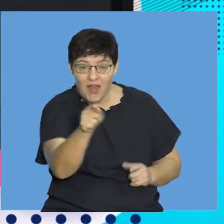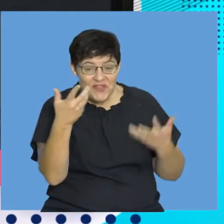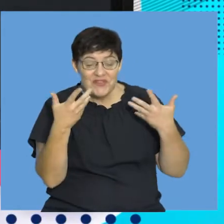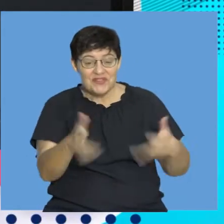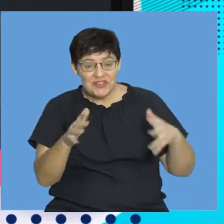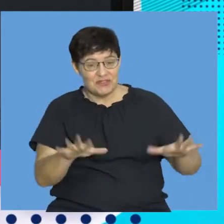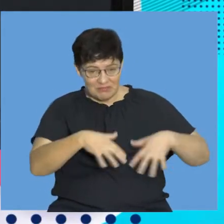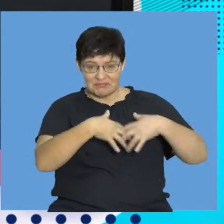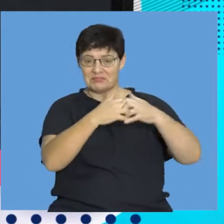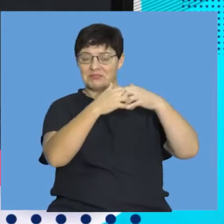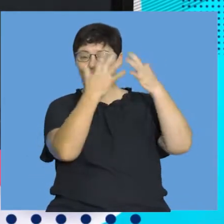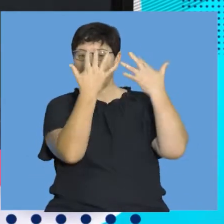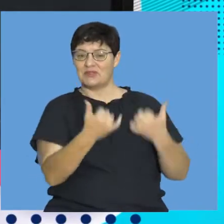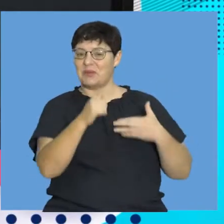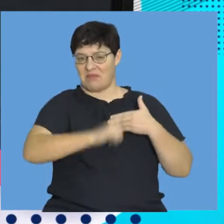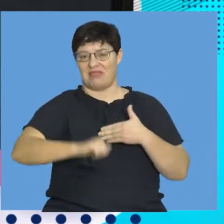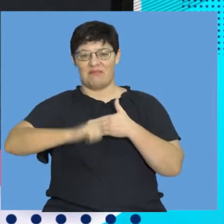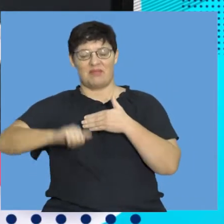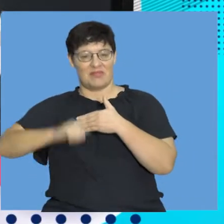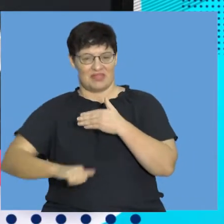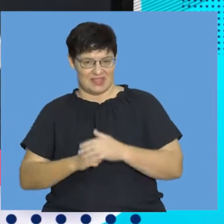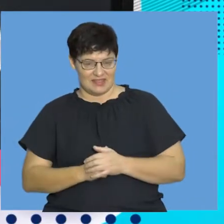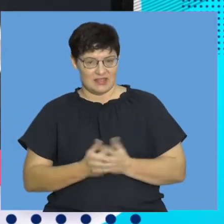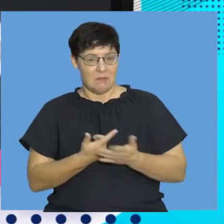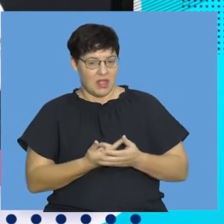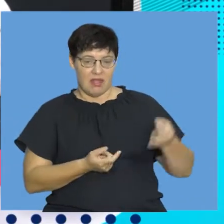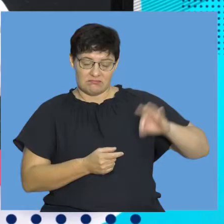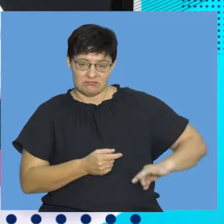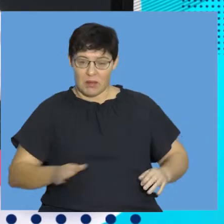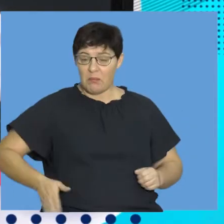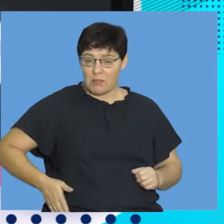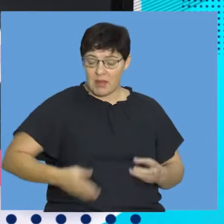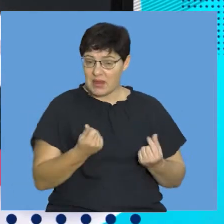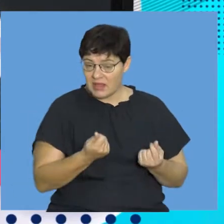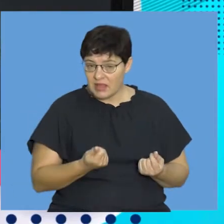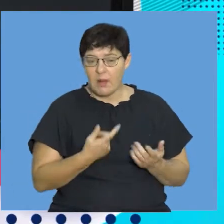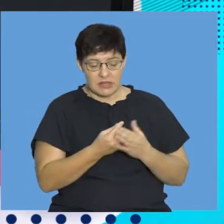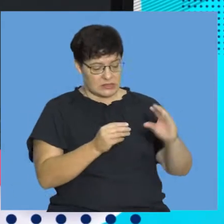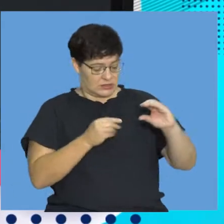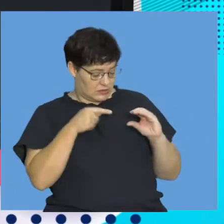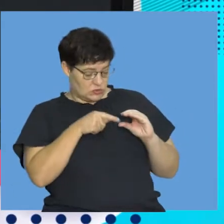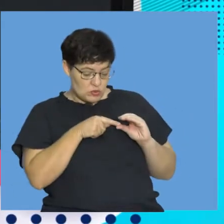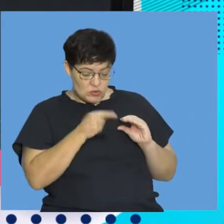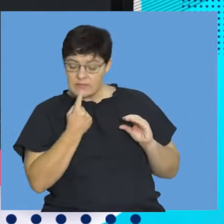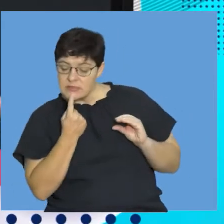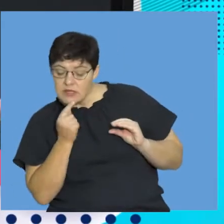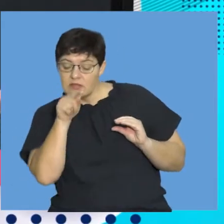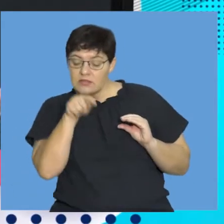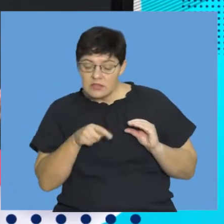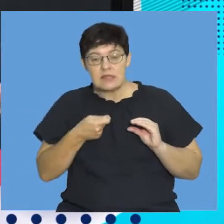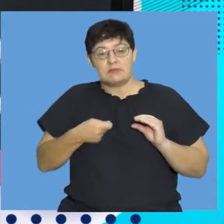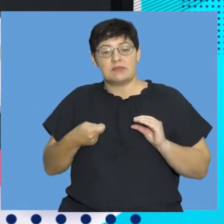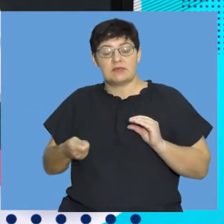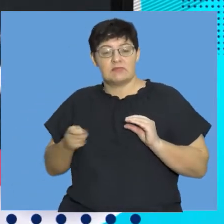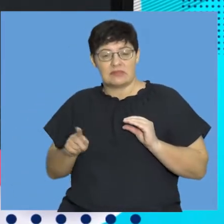you're drawing a budget every month. From your allowance, you have to determine what can I spend, what can't I